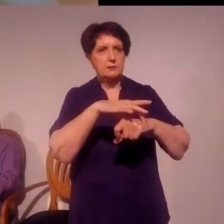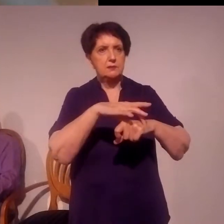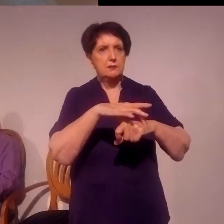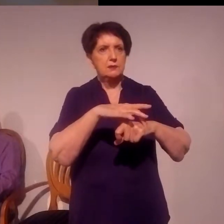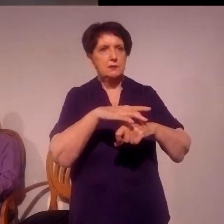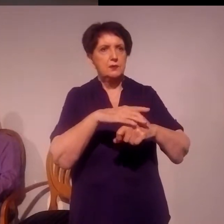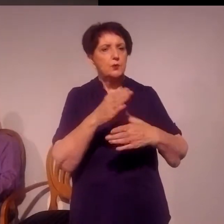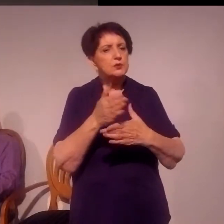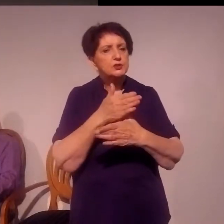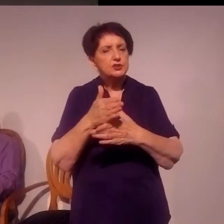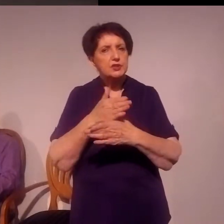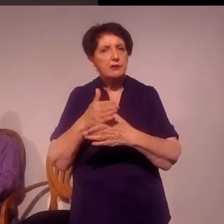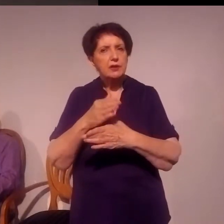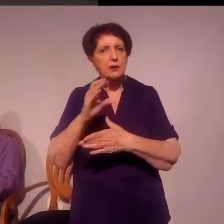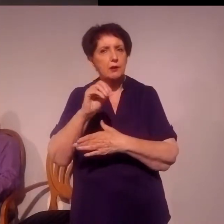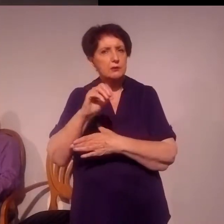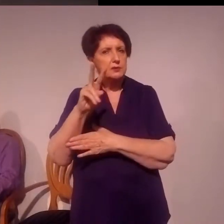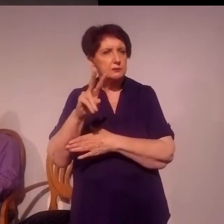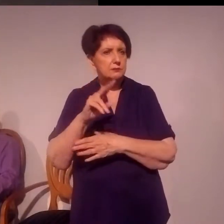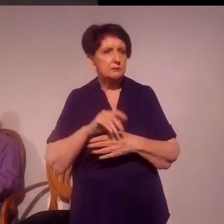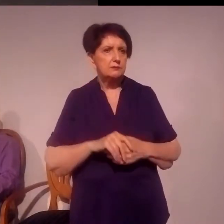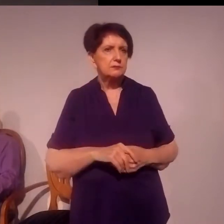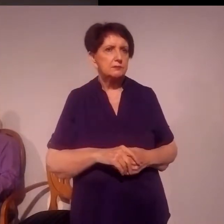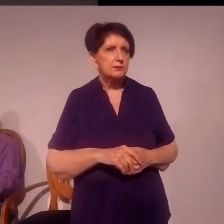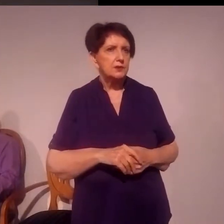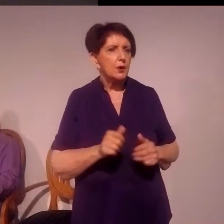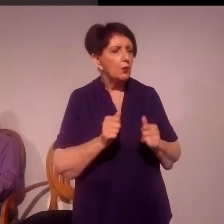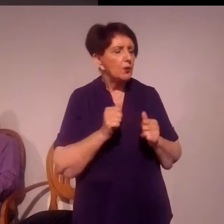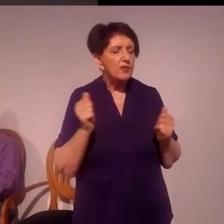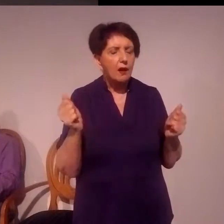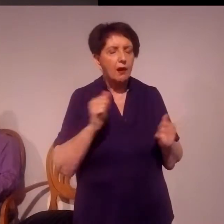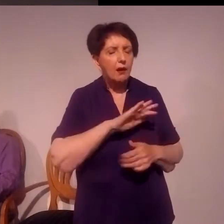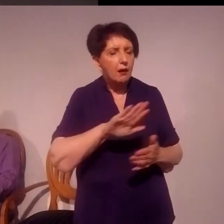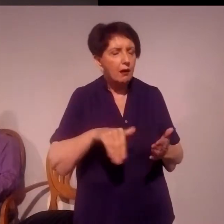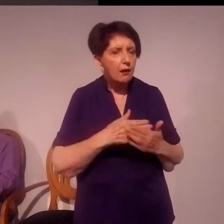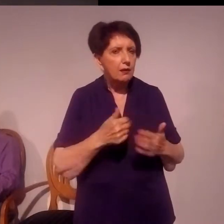We're sharing oxygen with all of life.